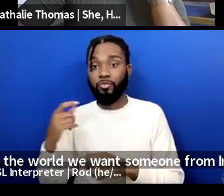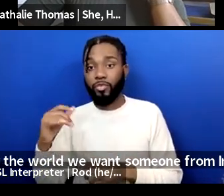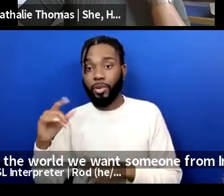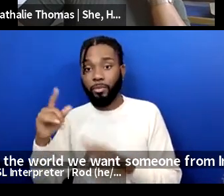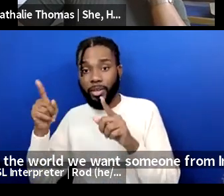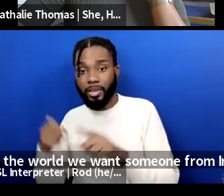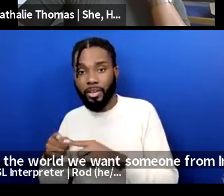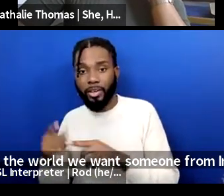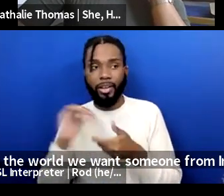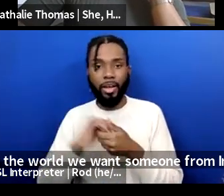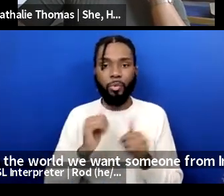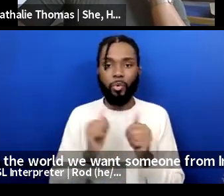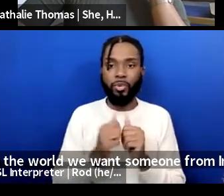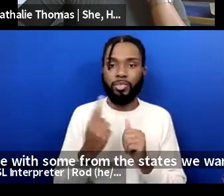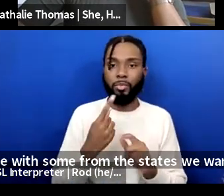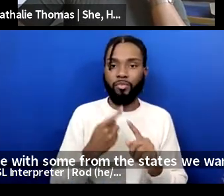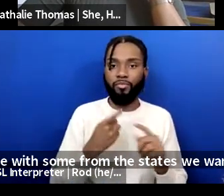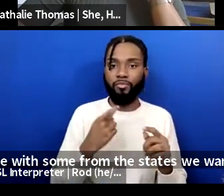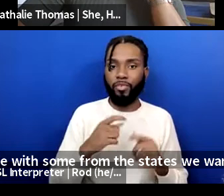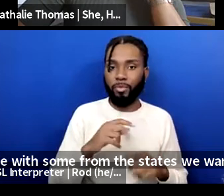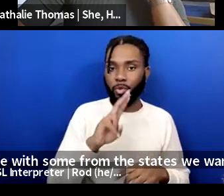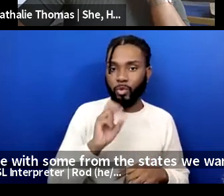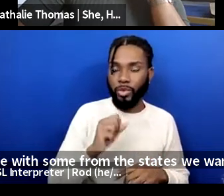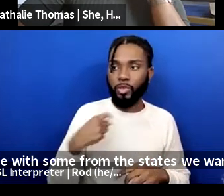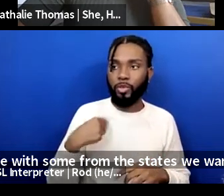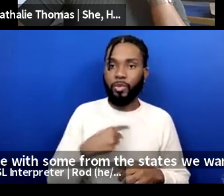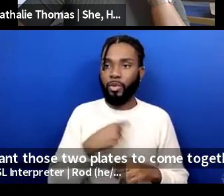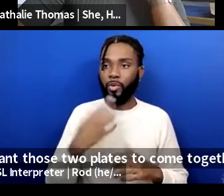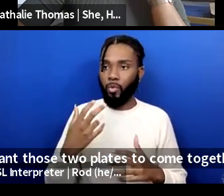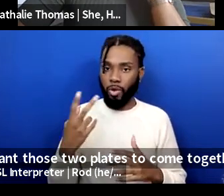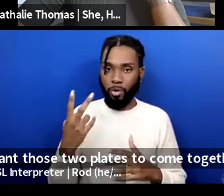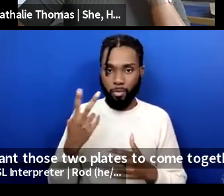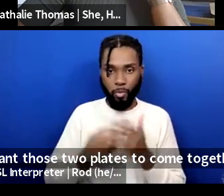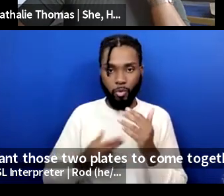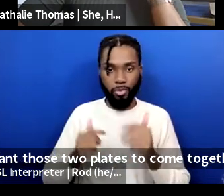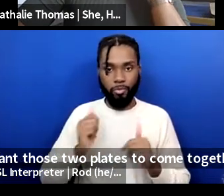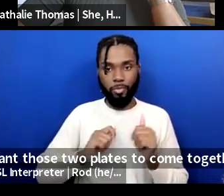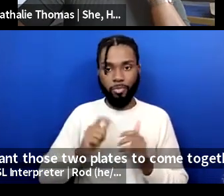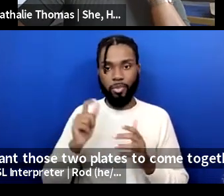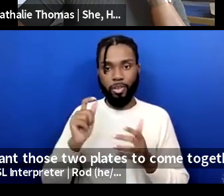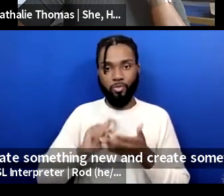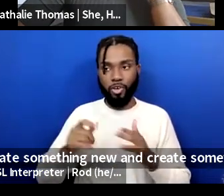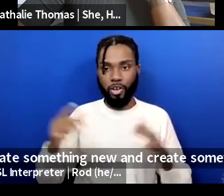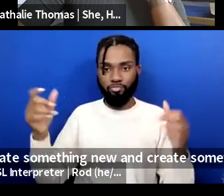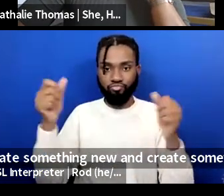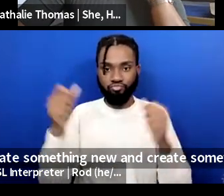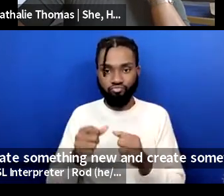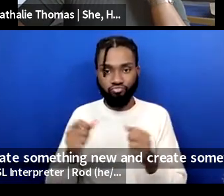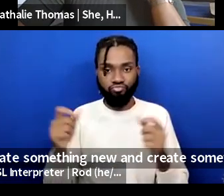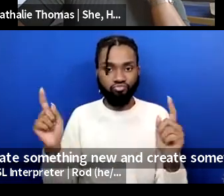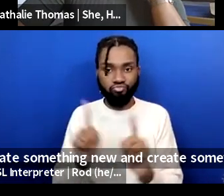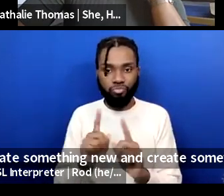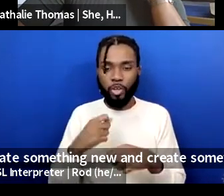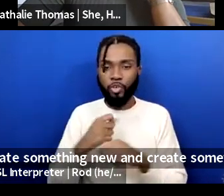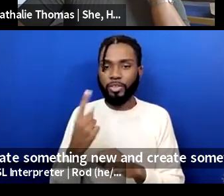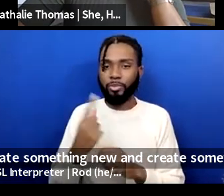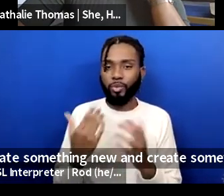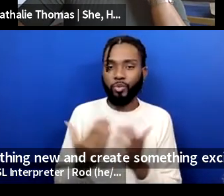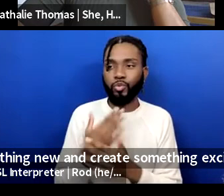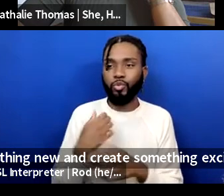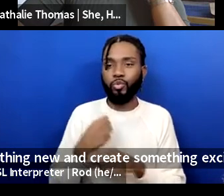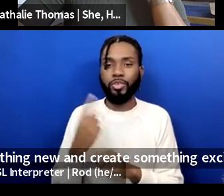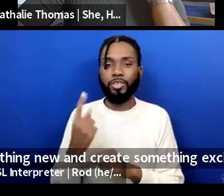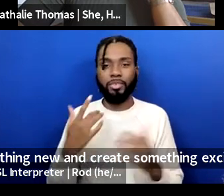States. We want those two playwrights to come together and create something new and create something exciting. And